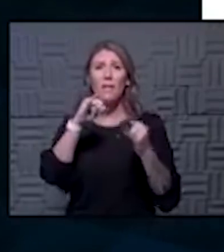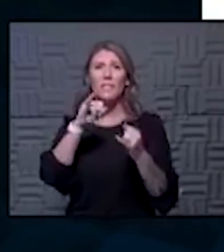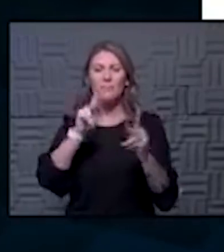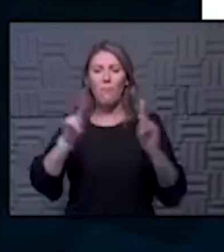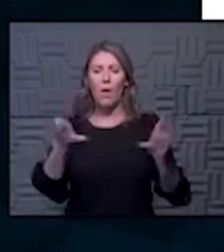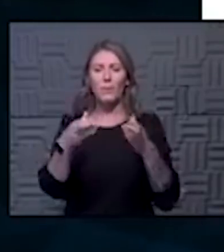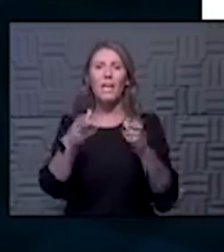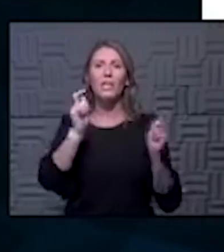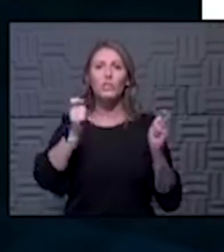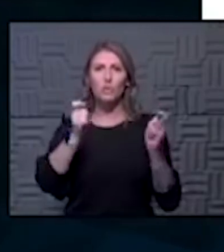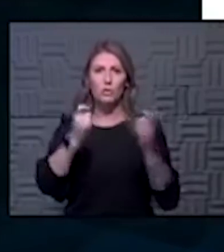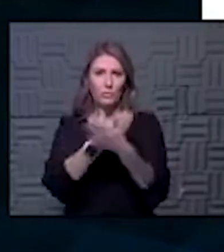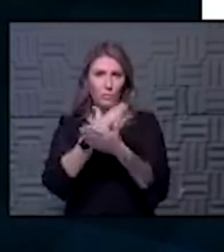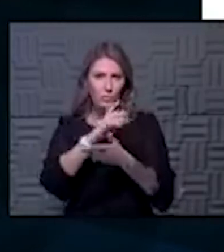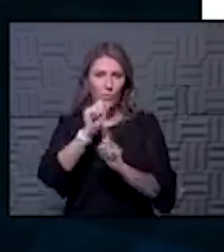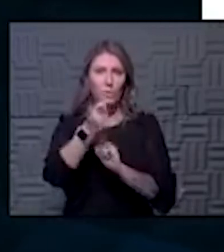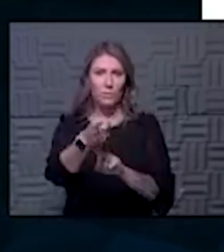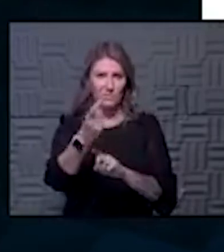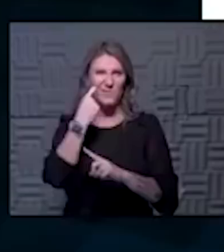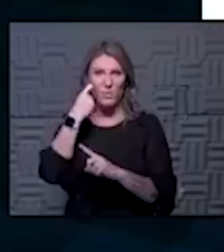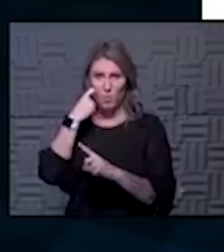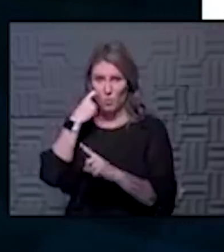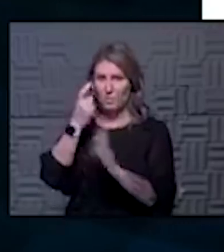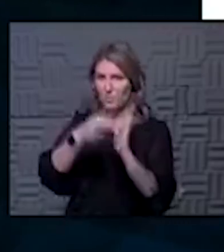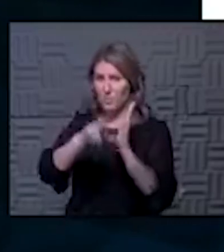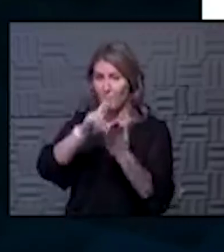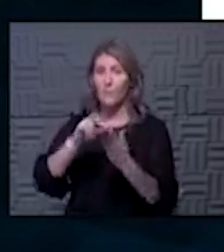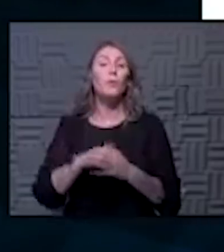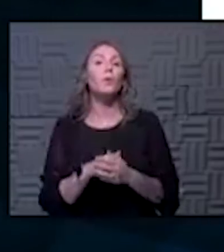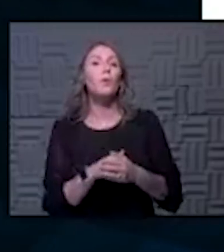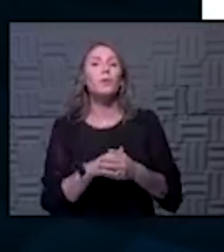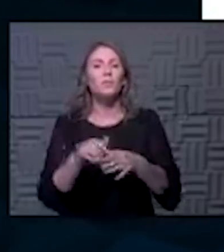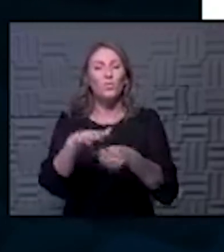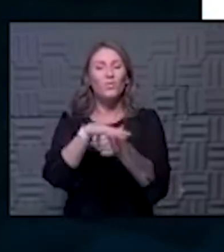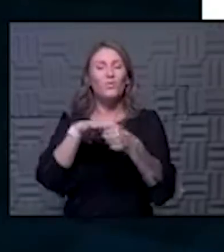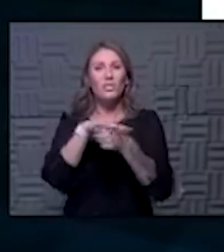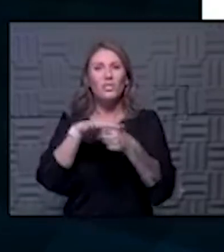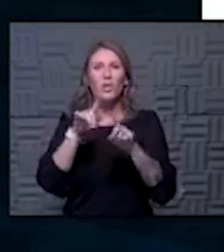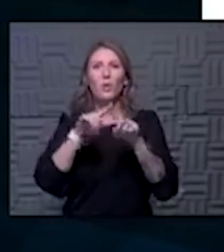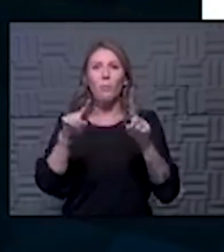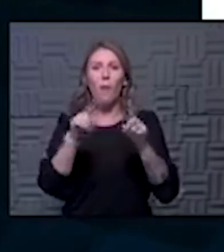new cases that we were just looking at a regional level, but